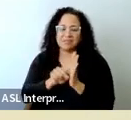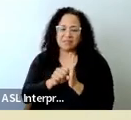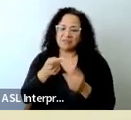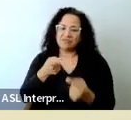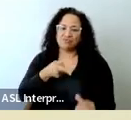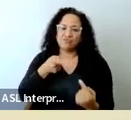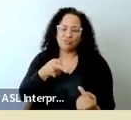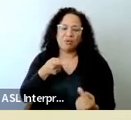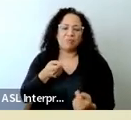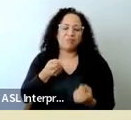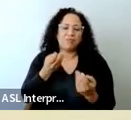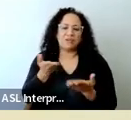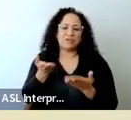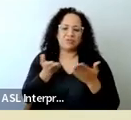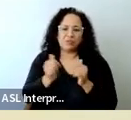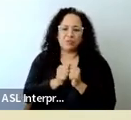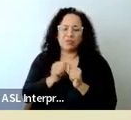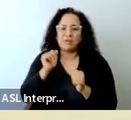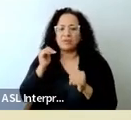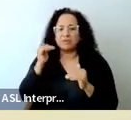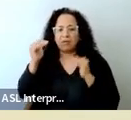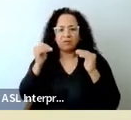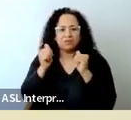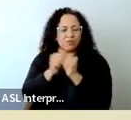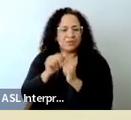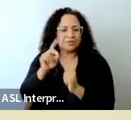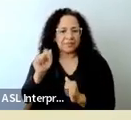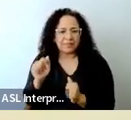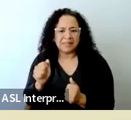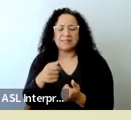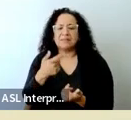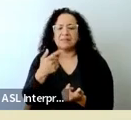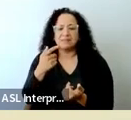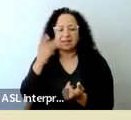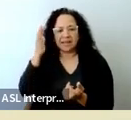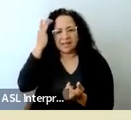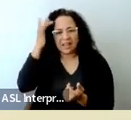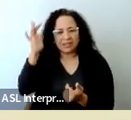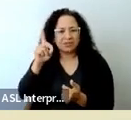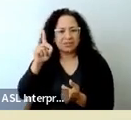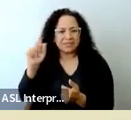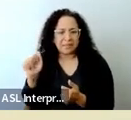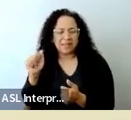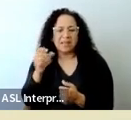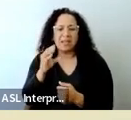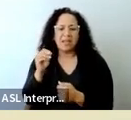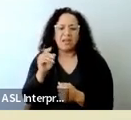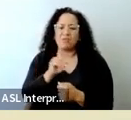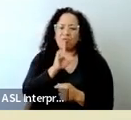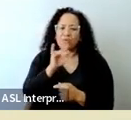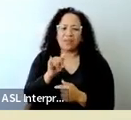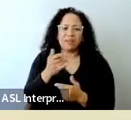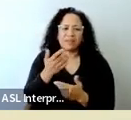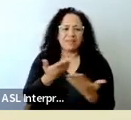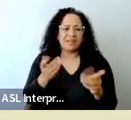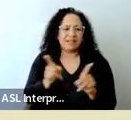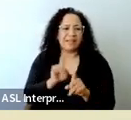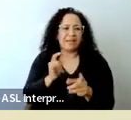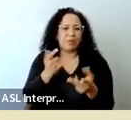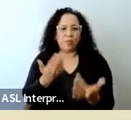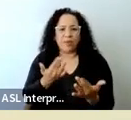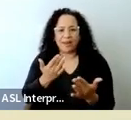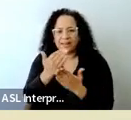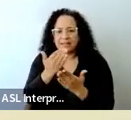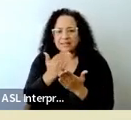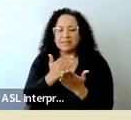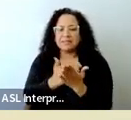with developmental disabilities, intellectual and developmental disabilities, and really things like waiting lists